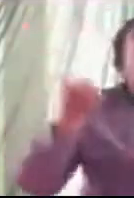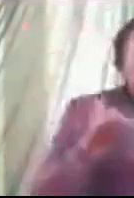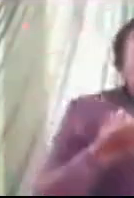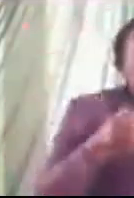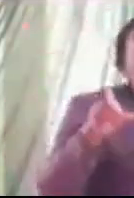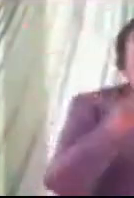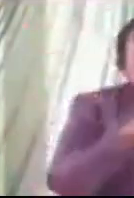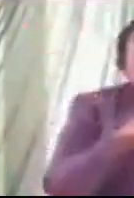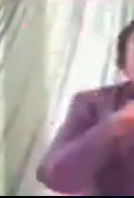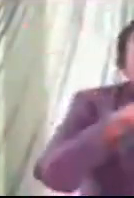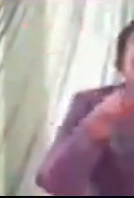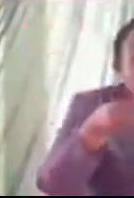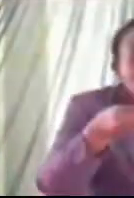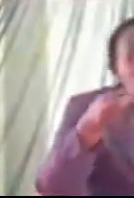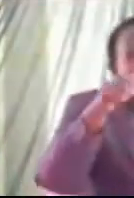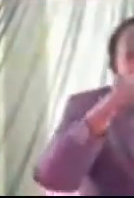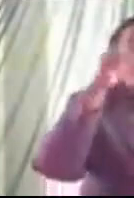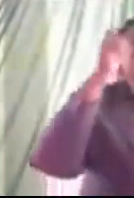to what?